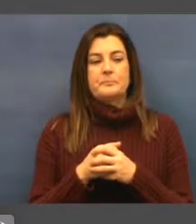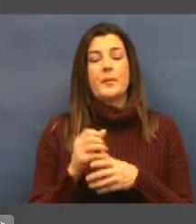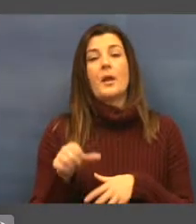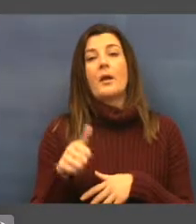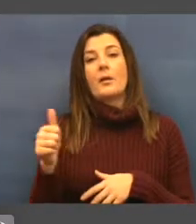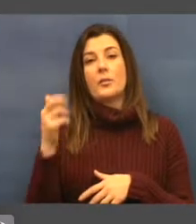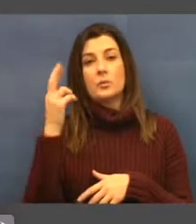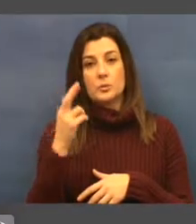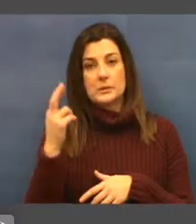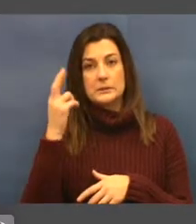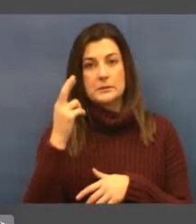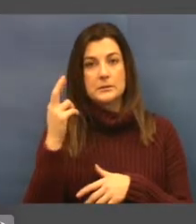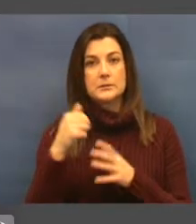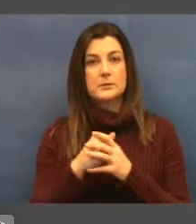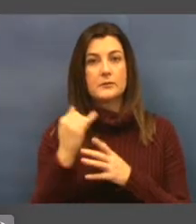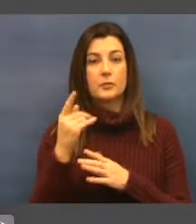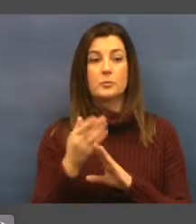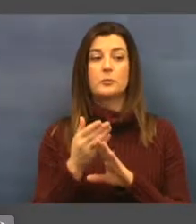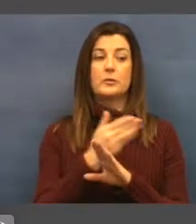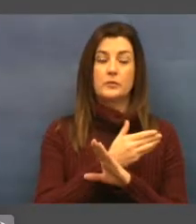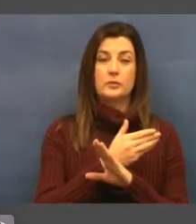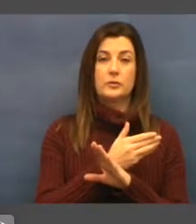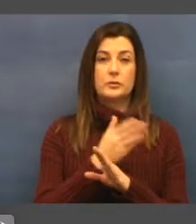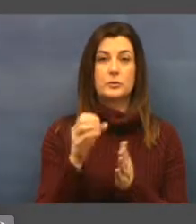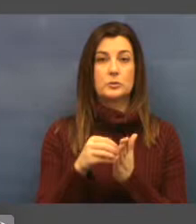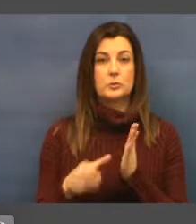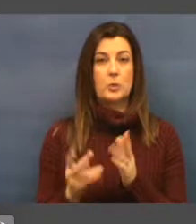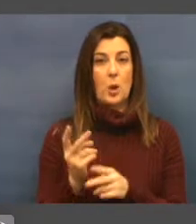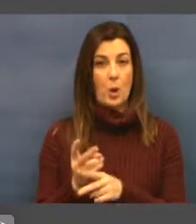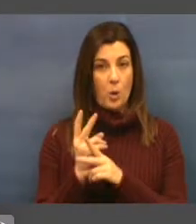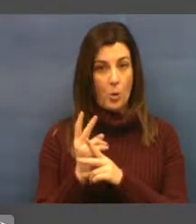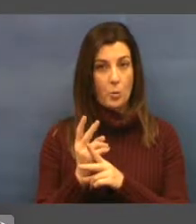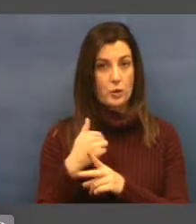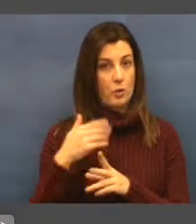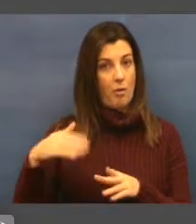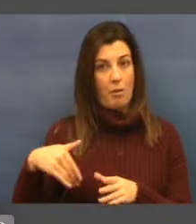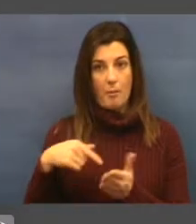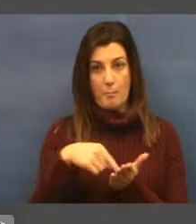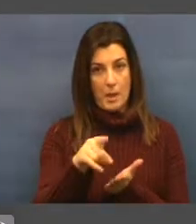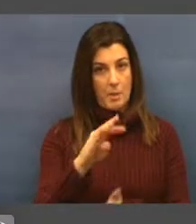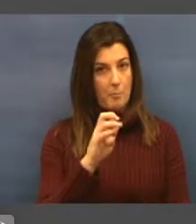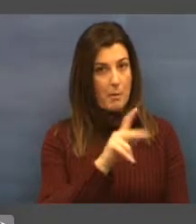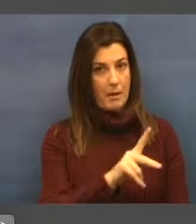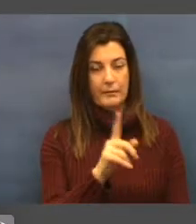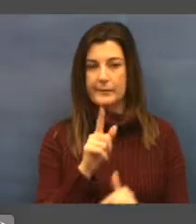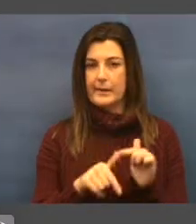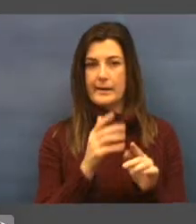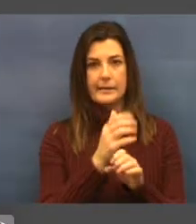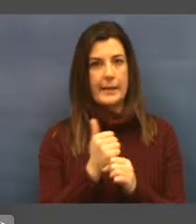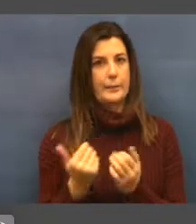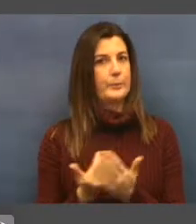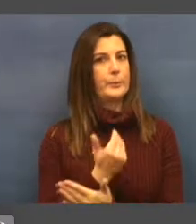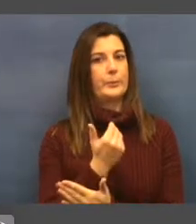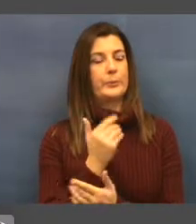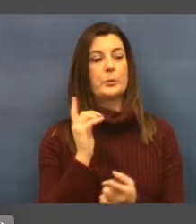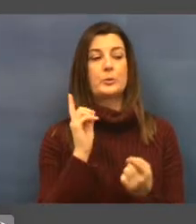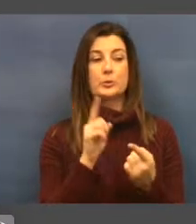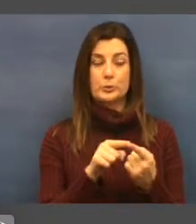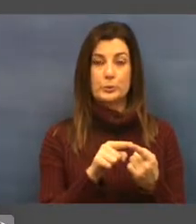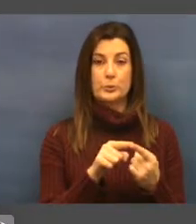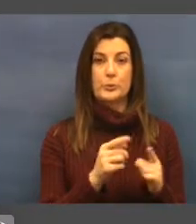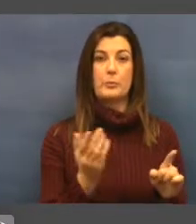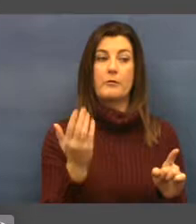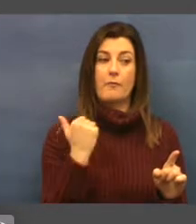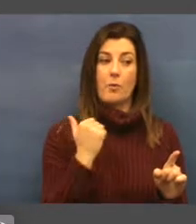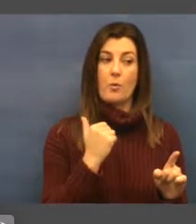Another factor is if you have previous student loans in default, you will not be eligible to receive new student loans until those old